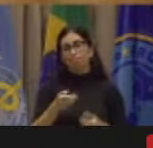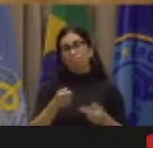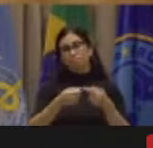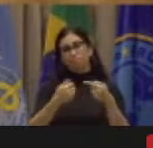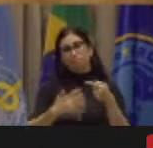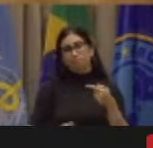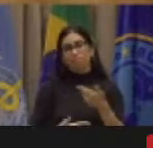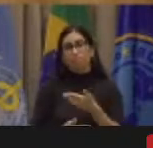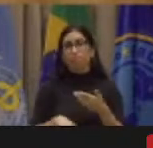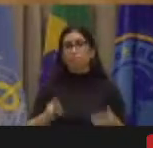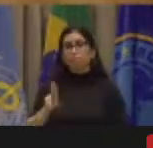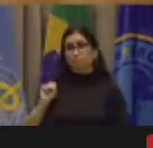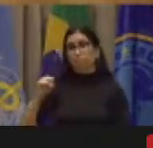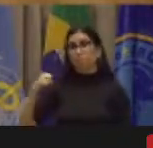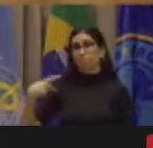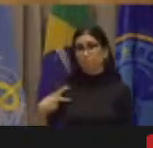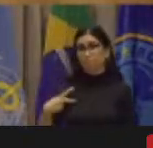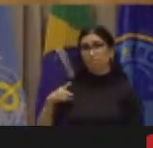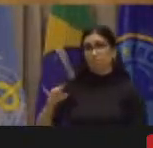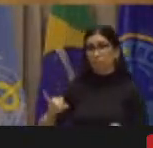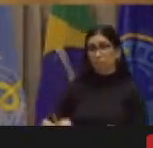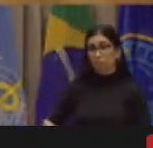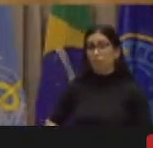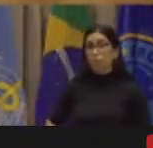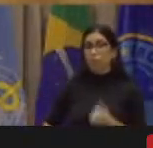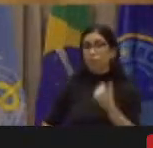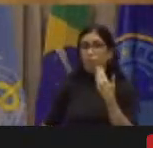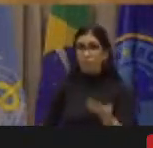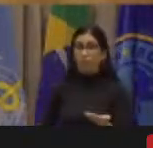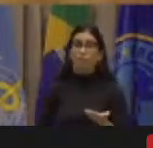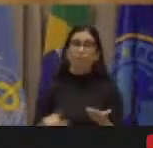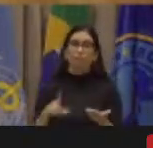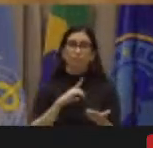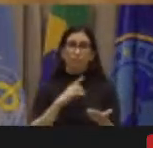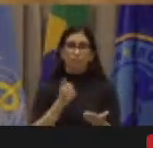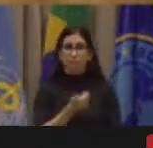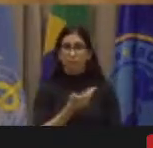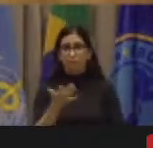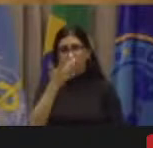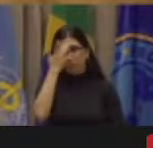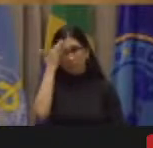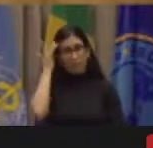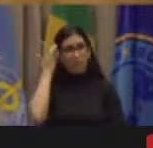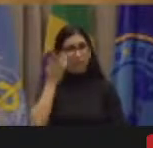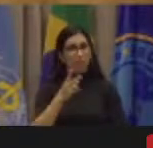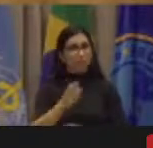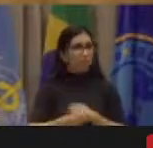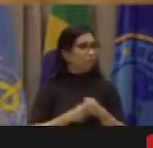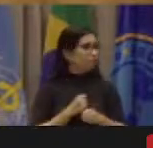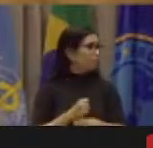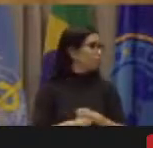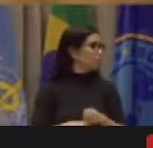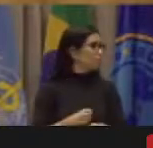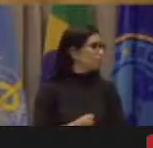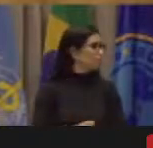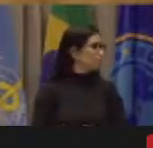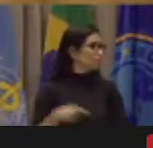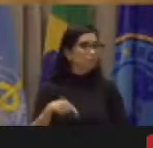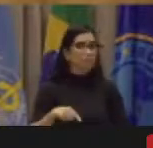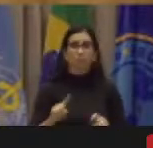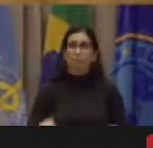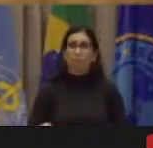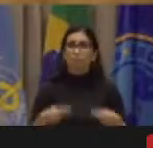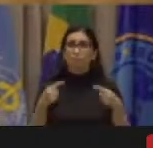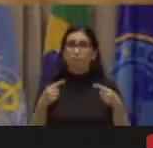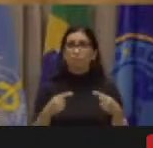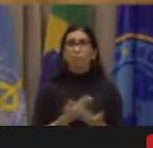glossary and everything's something that USP suffers. It's hard for you. You receive many residents